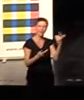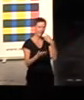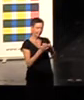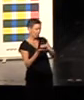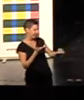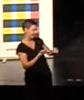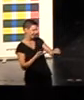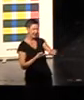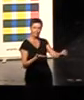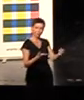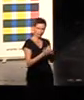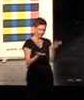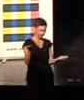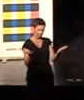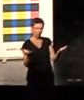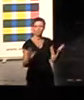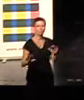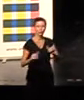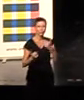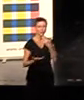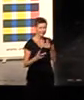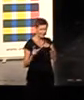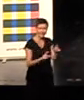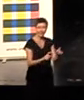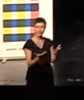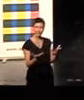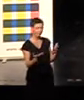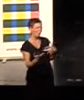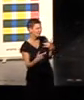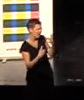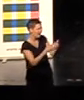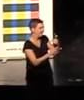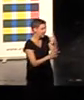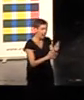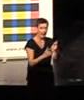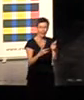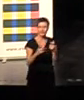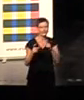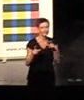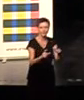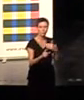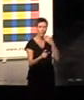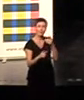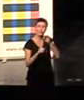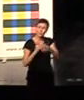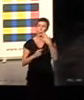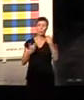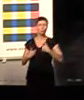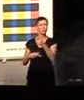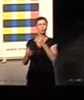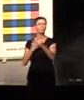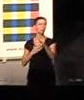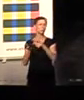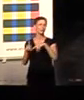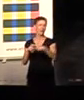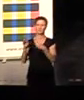to make people to make het profielen voor people to survive in de market and specially when a rich people reviews to pay